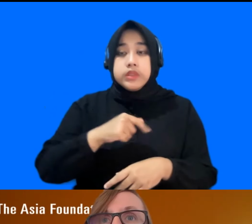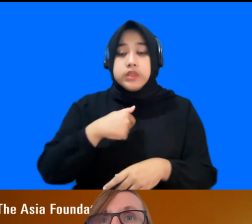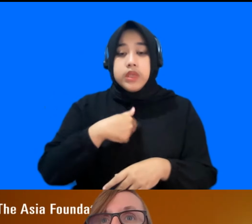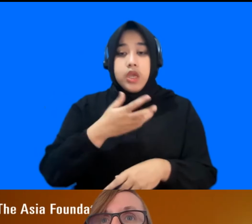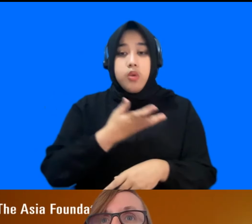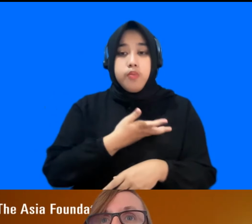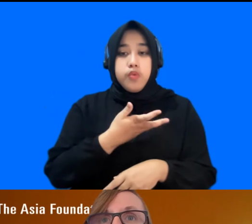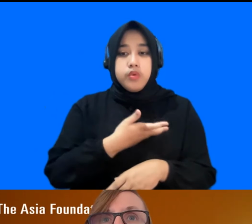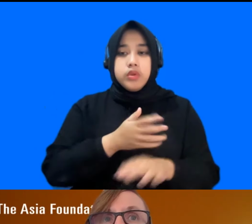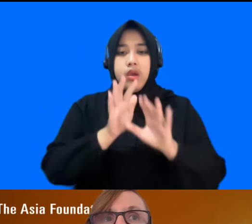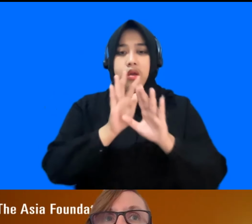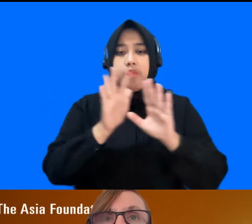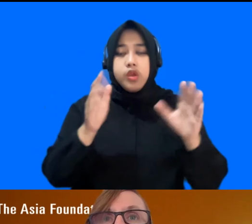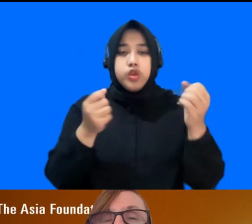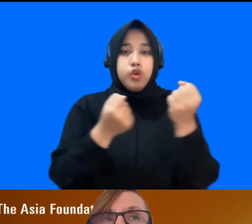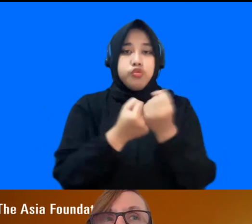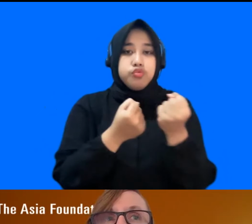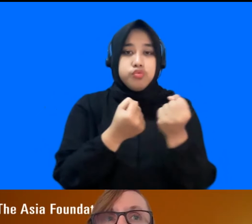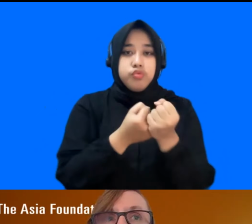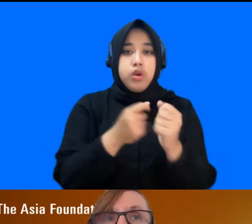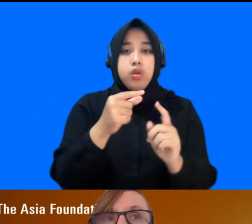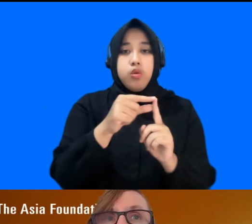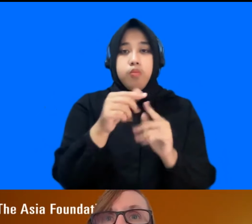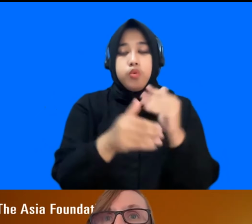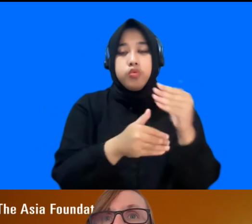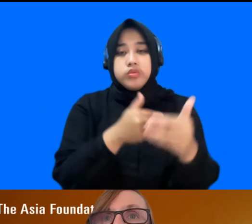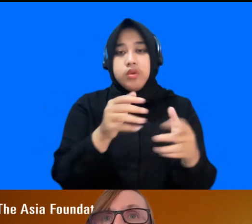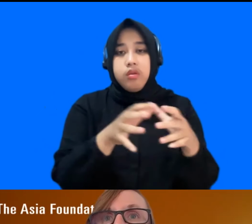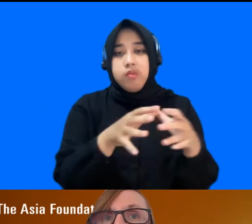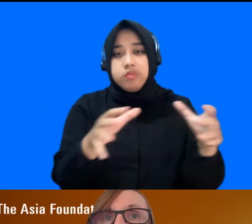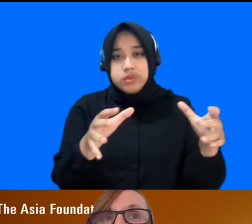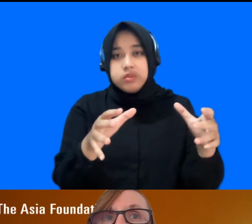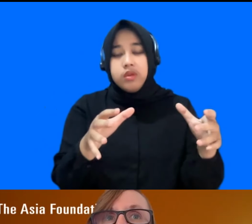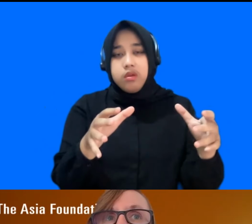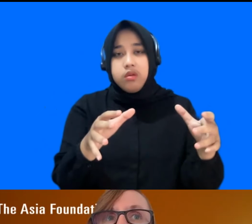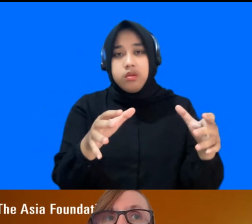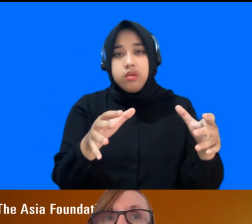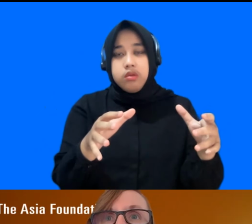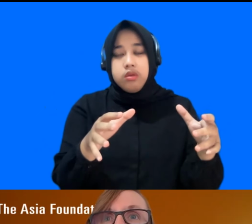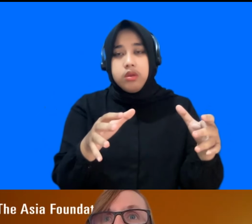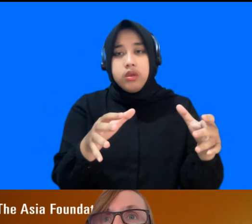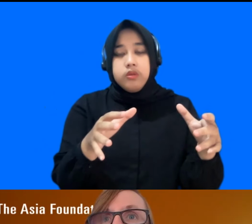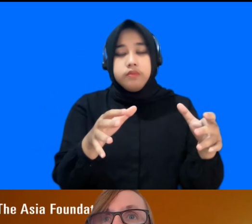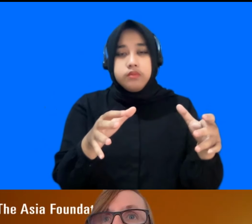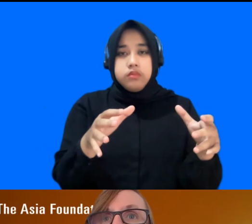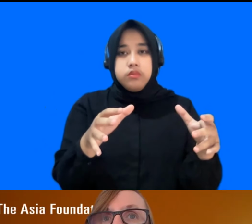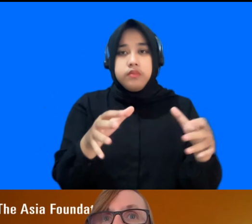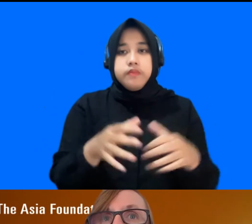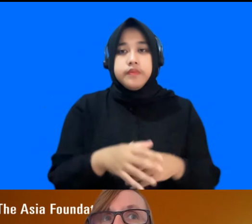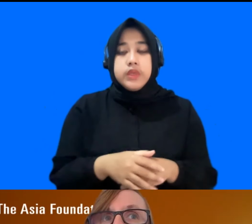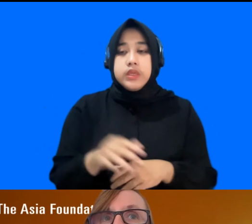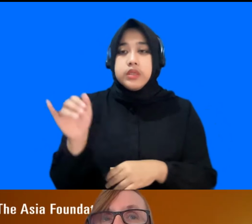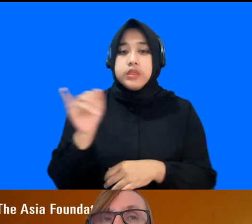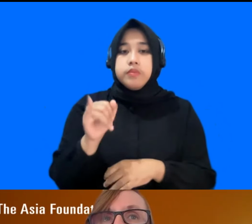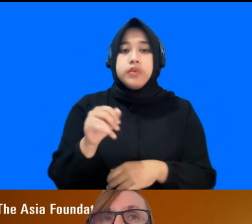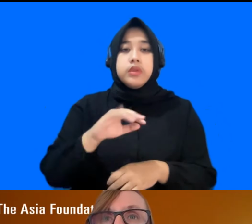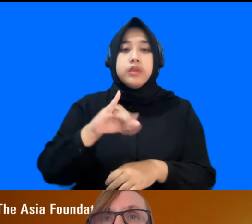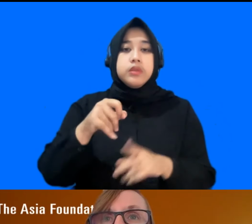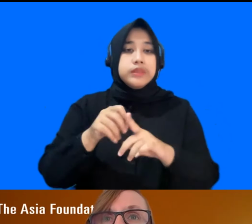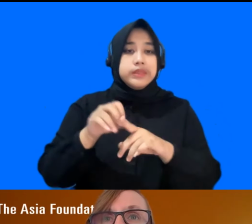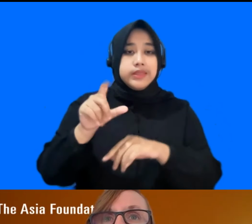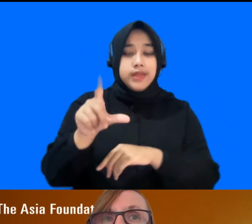from big companies around the foundational libraries such as JIDAL that are used by not